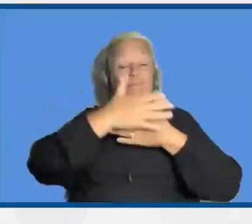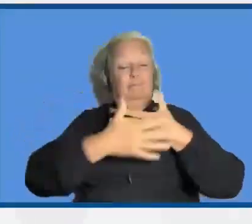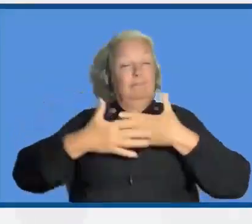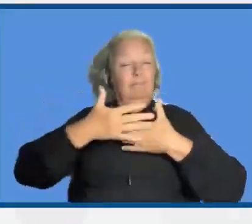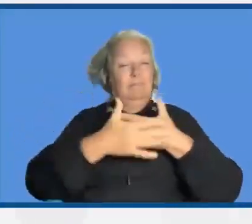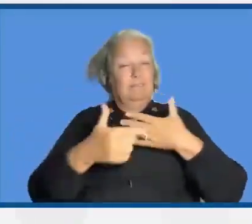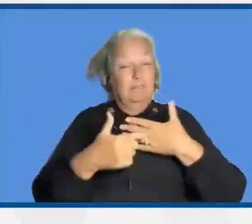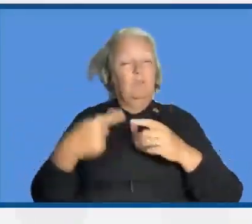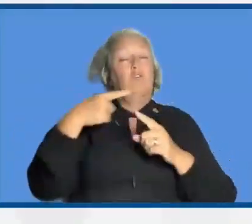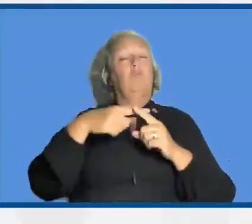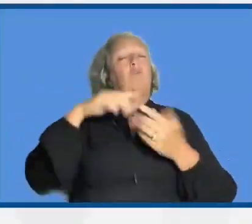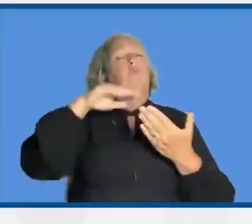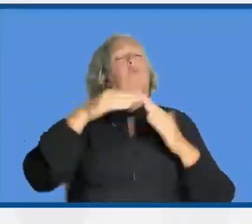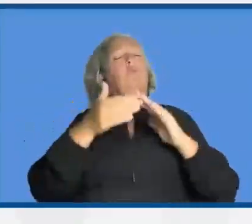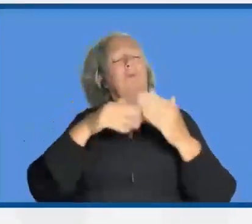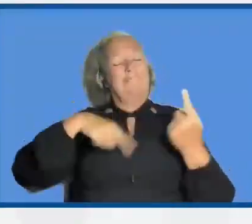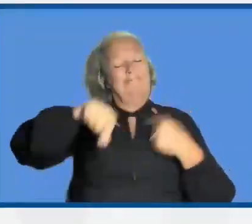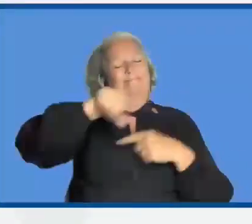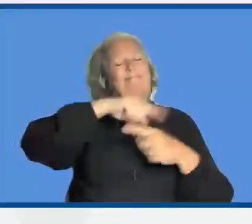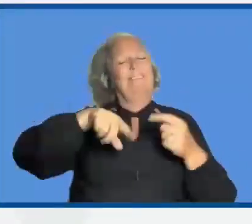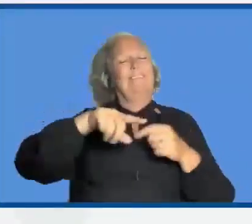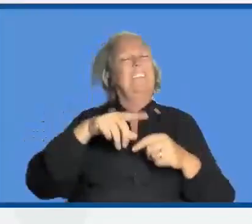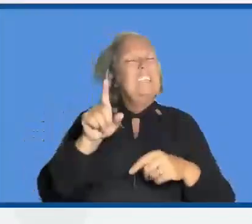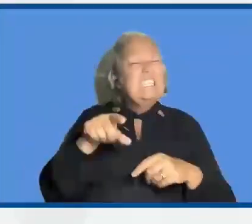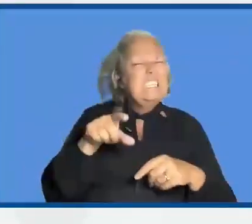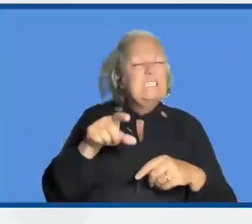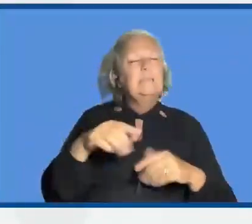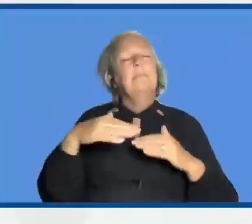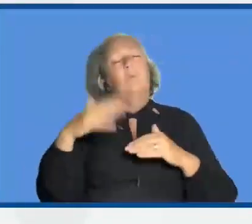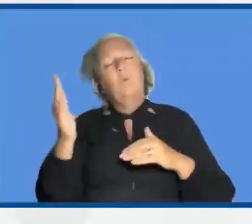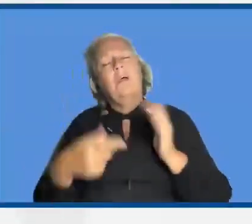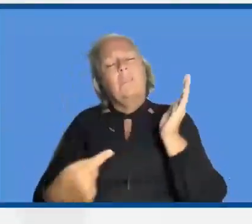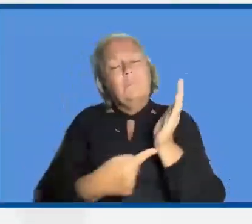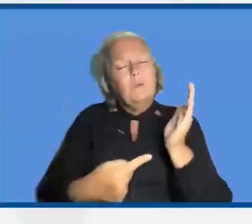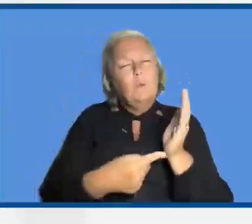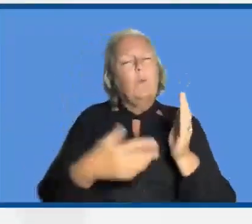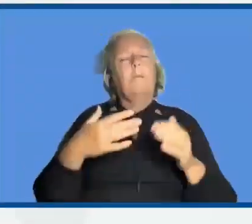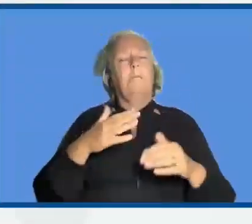communities need to take more technological leaps,